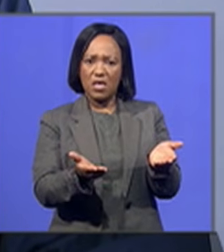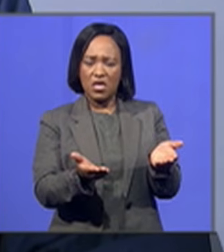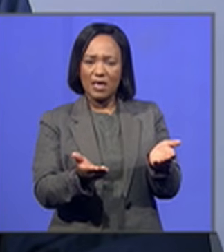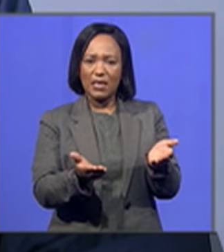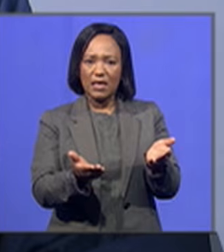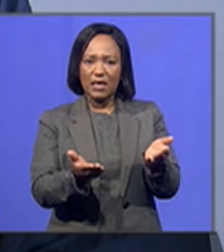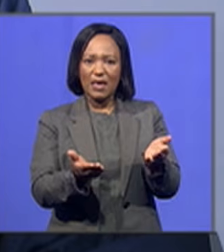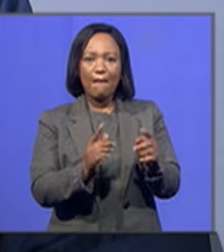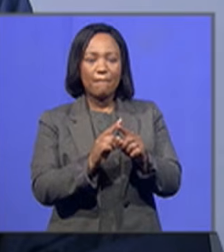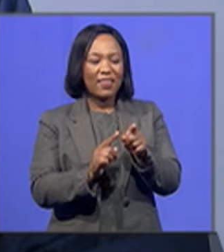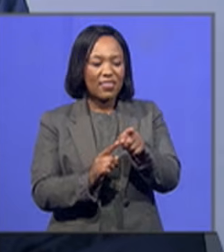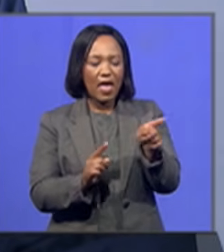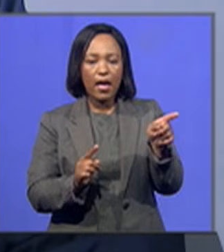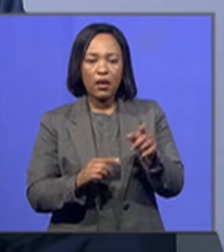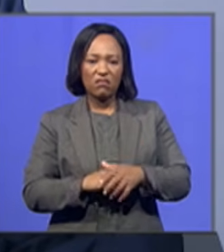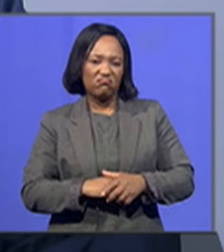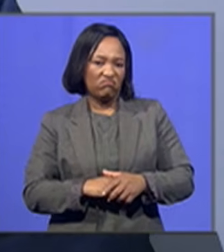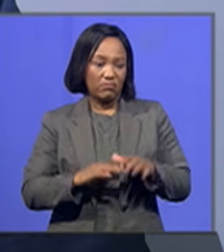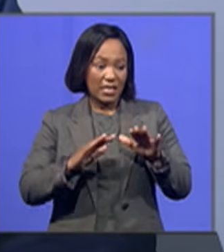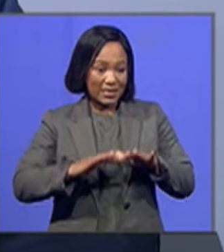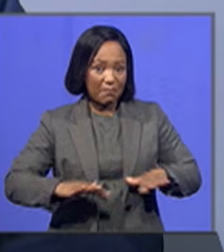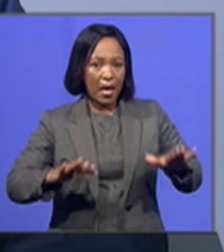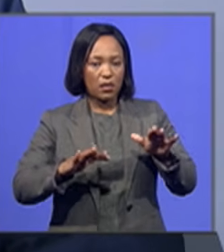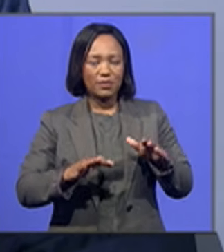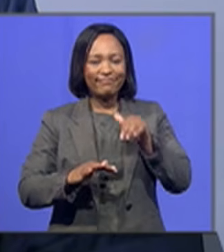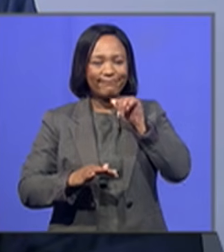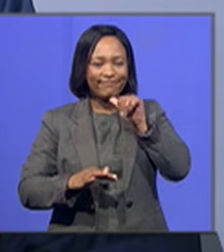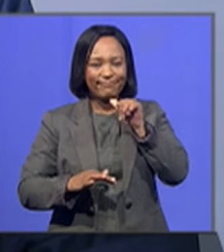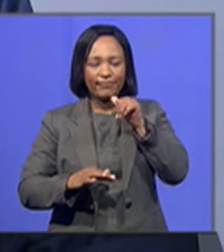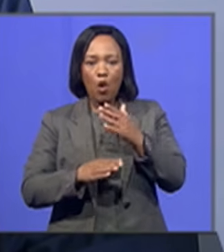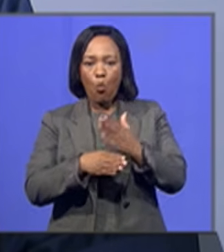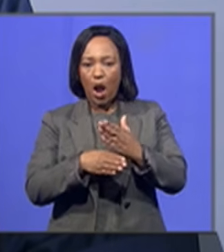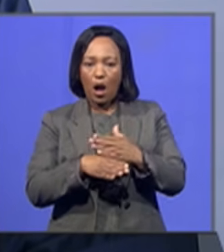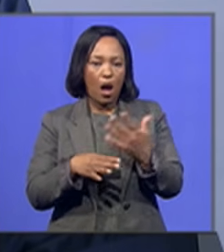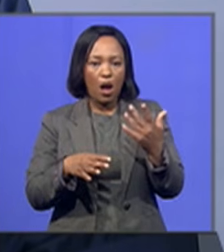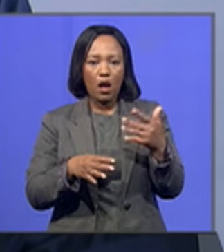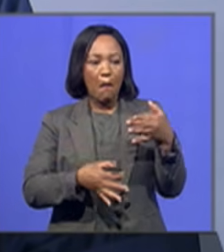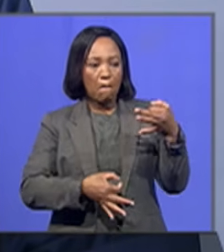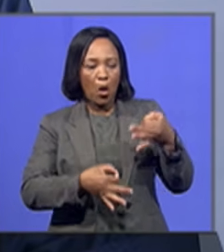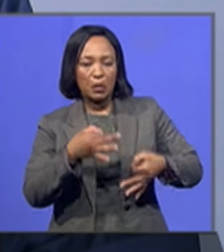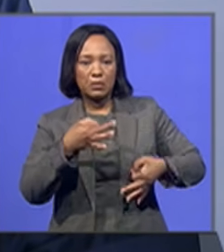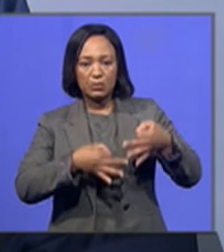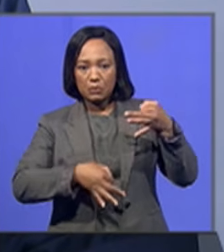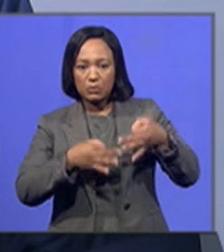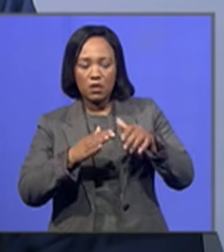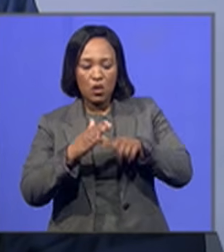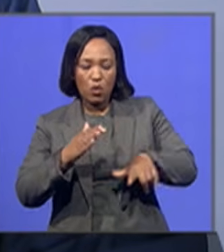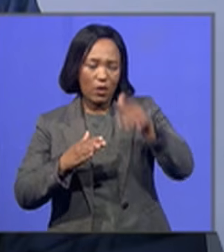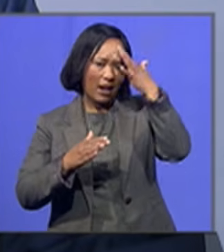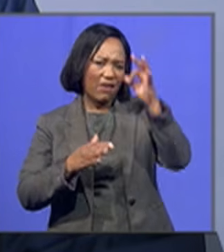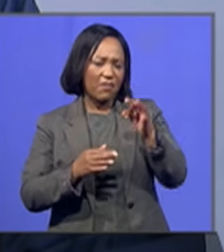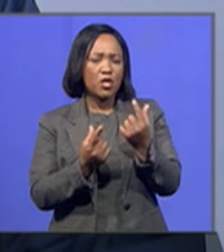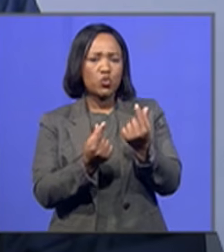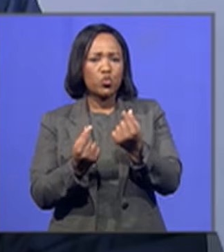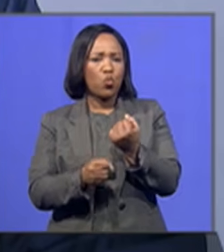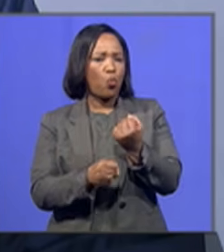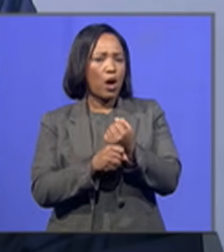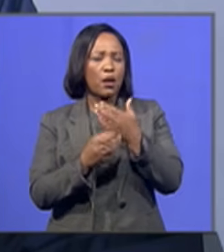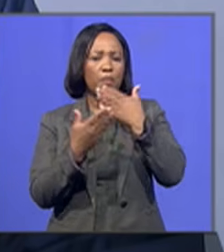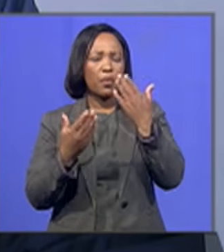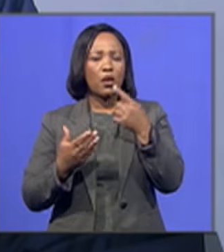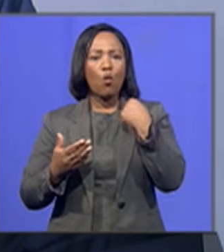ba politicize space seo gore local government no e setse le dipolotiki ha re sa tlhola re bua se